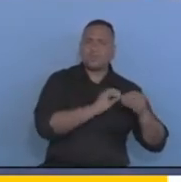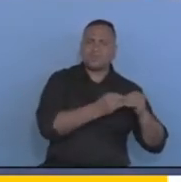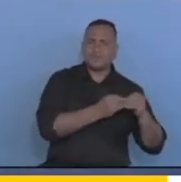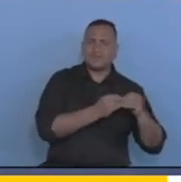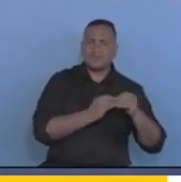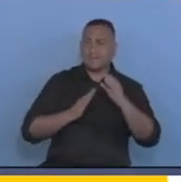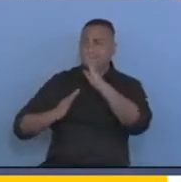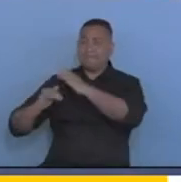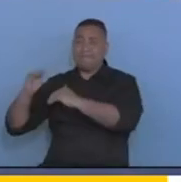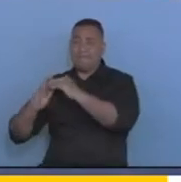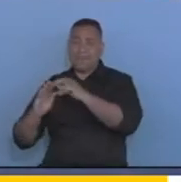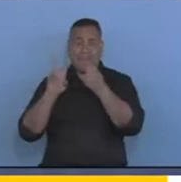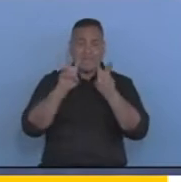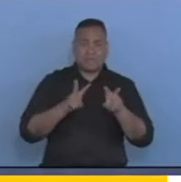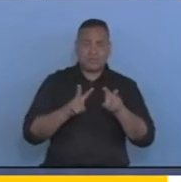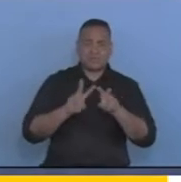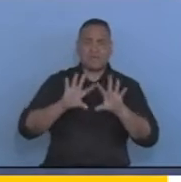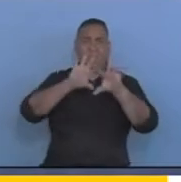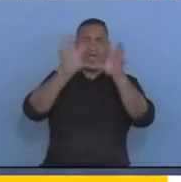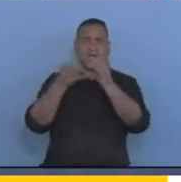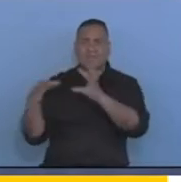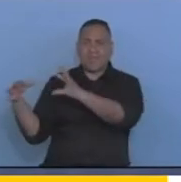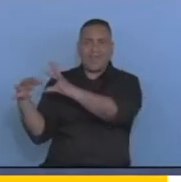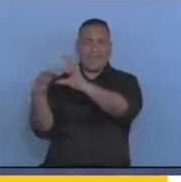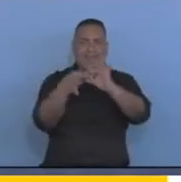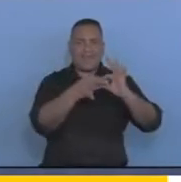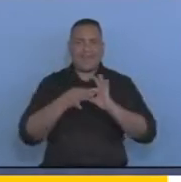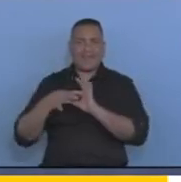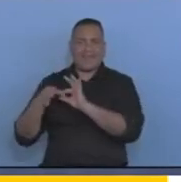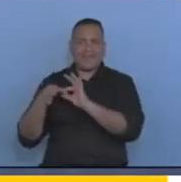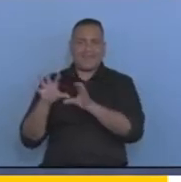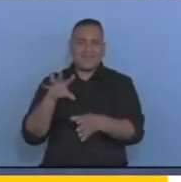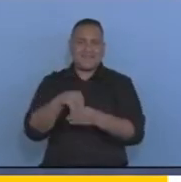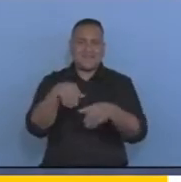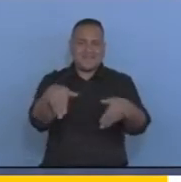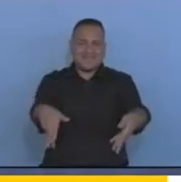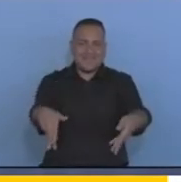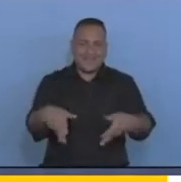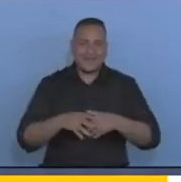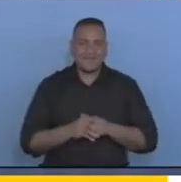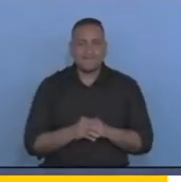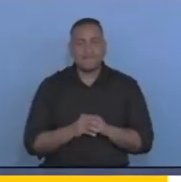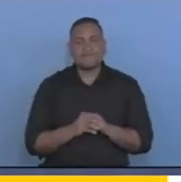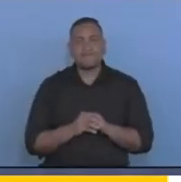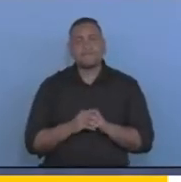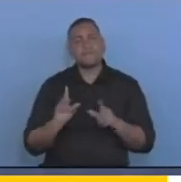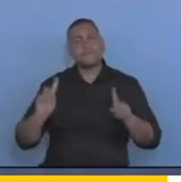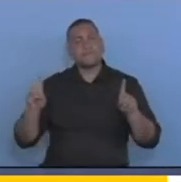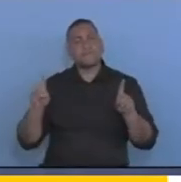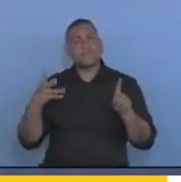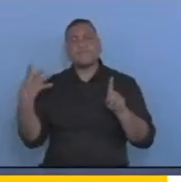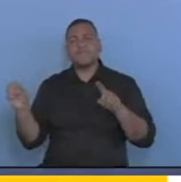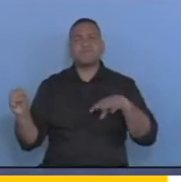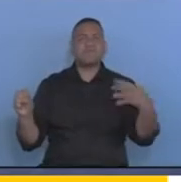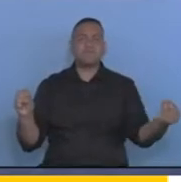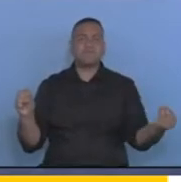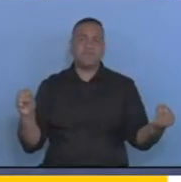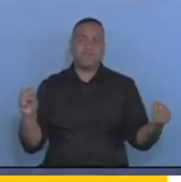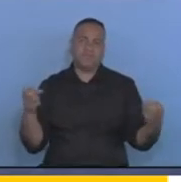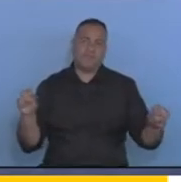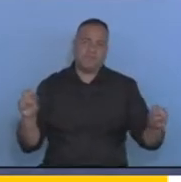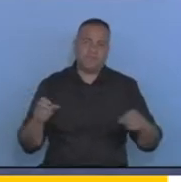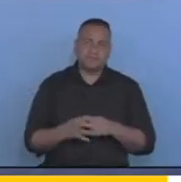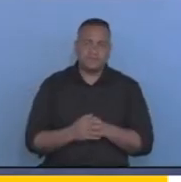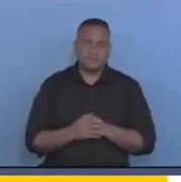have. This is, and it is interesting to hear you say that it is basically a 50-50 split. Yes. Because normally, I mean, this is a very